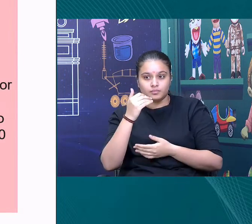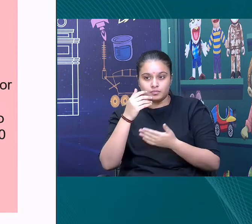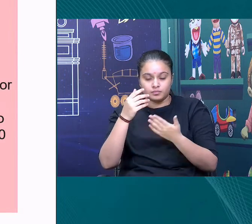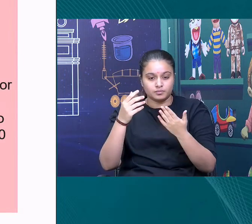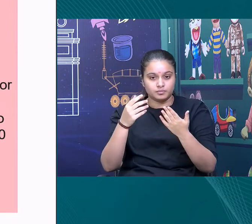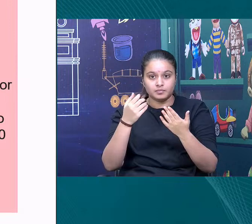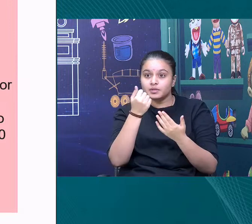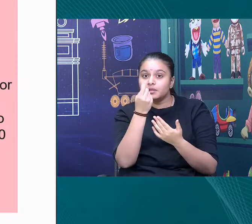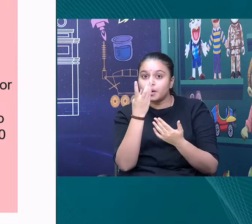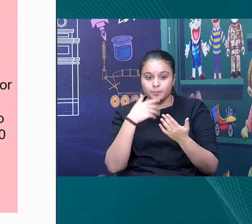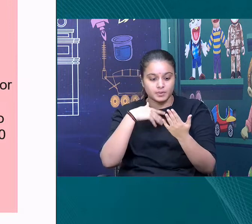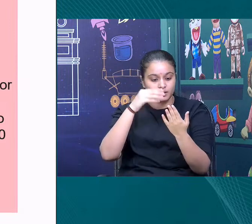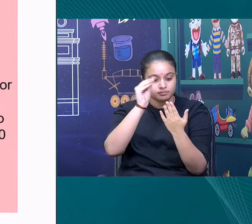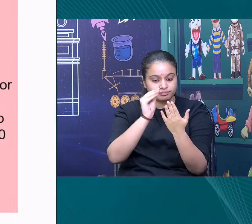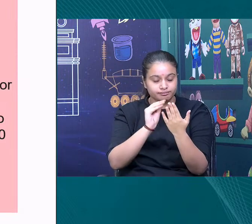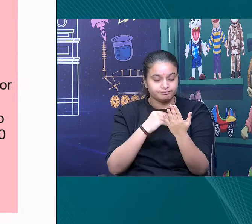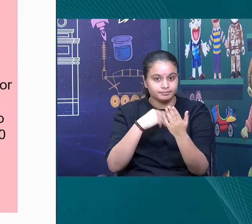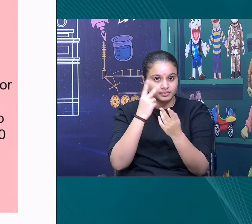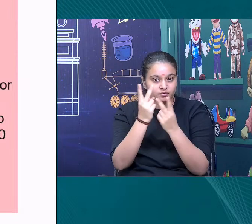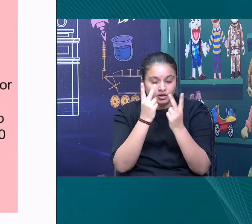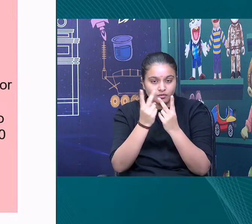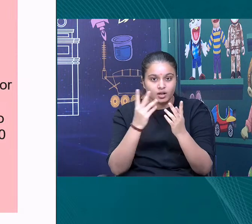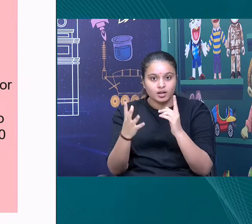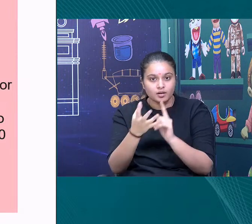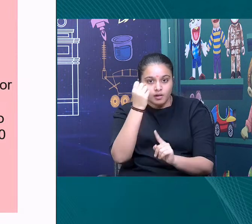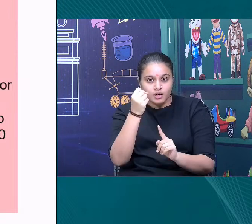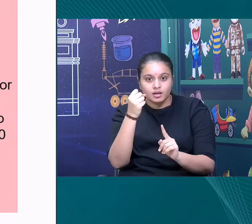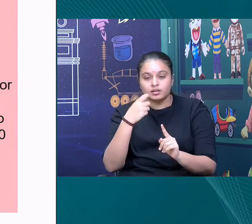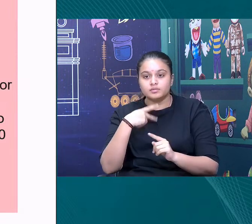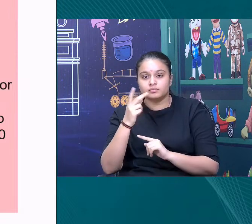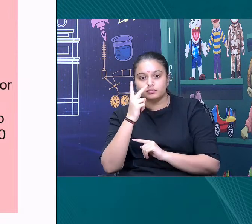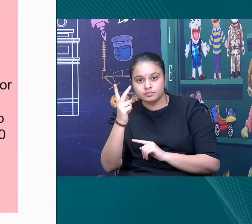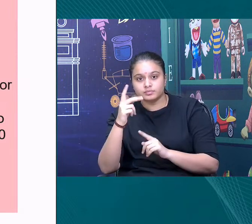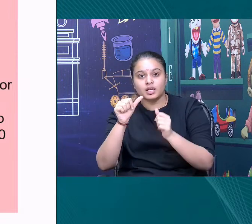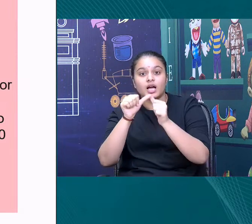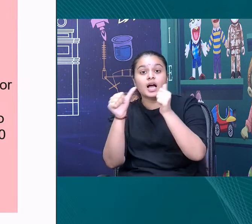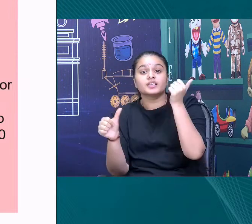and gave a call to Stephen Hawking's house. When his assistant picked up the